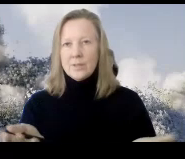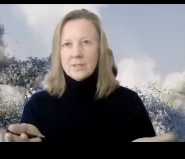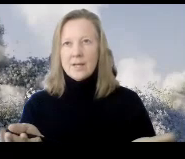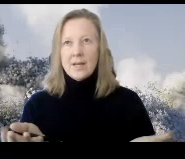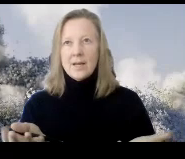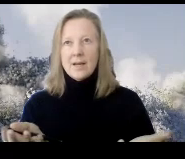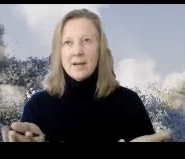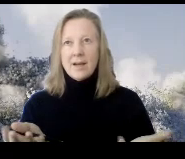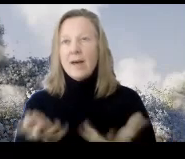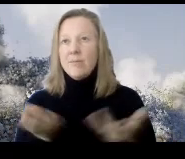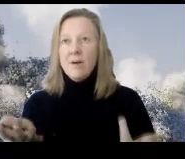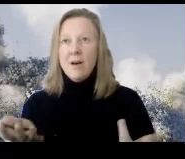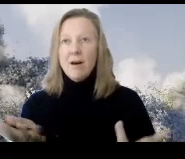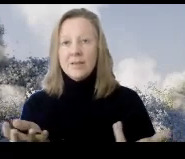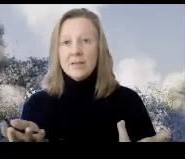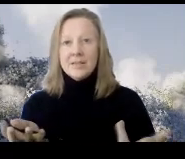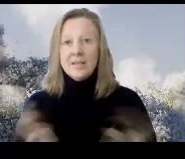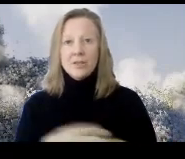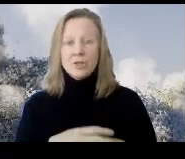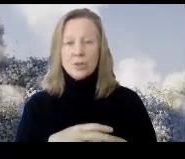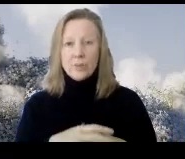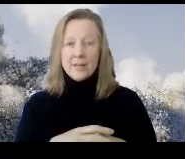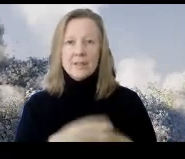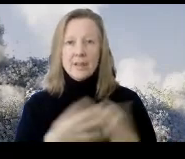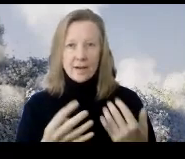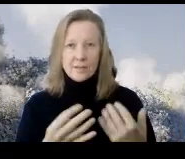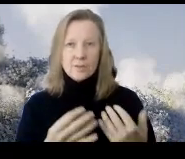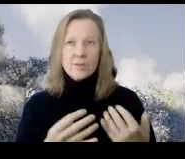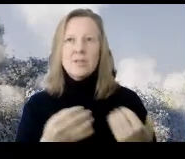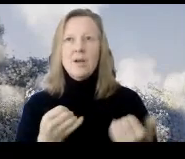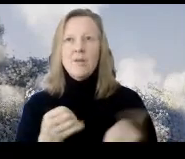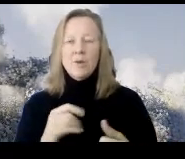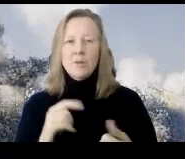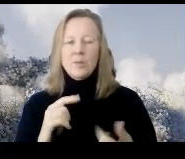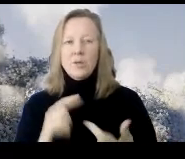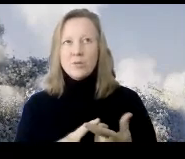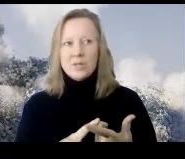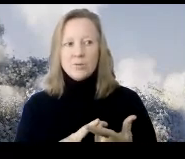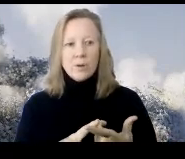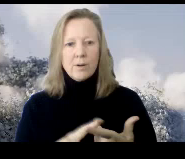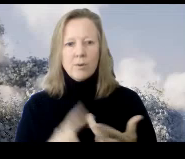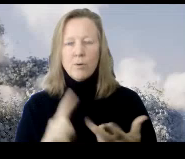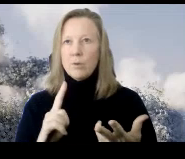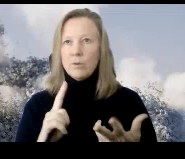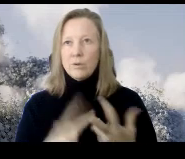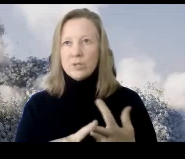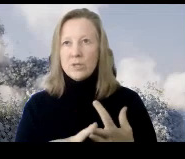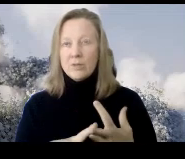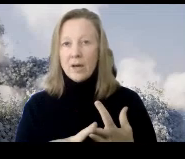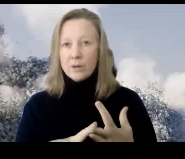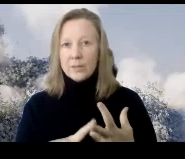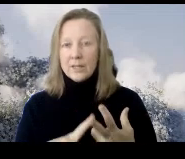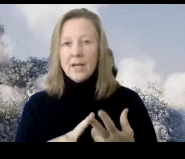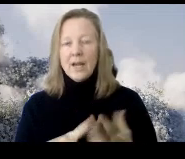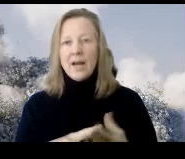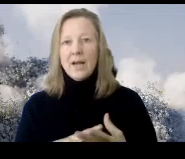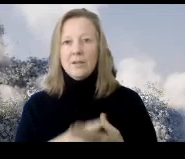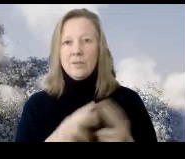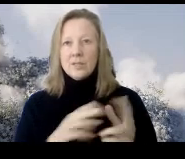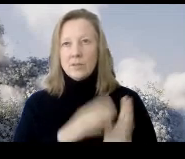you would have on the OSCE. They're trained actors from the University of Toronto or the University of